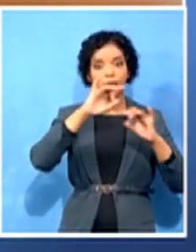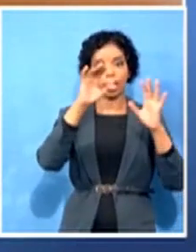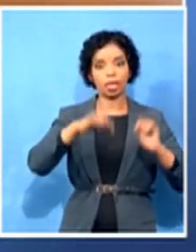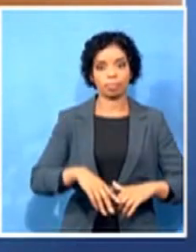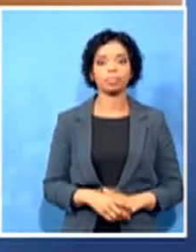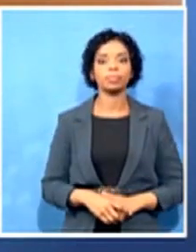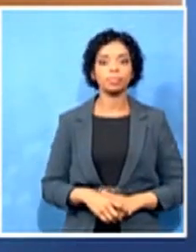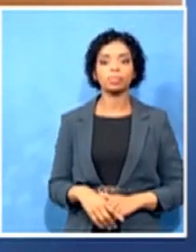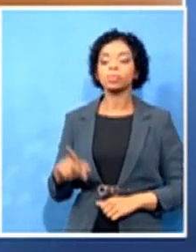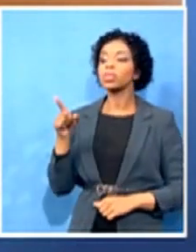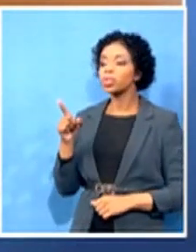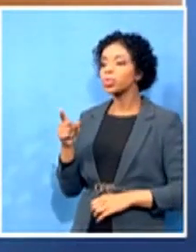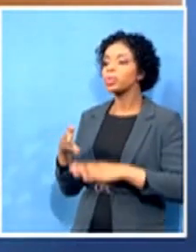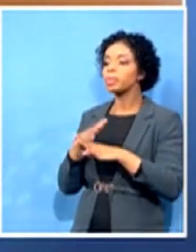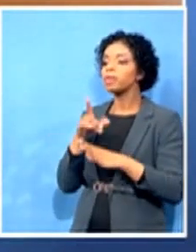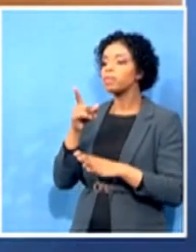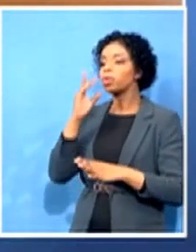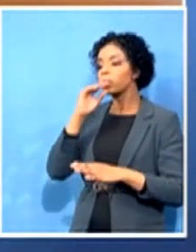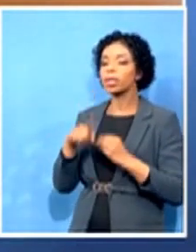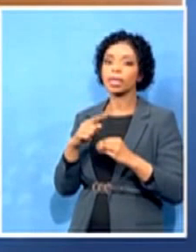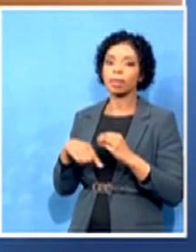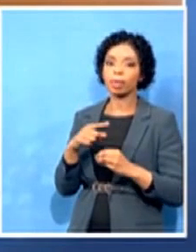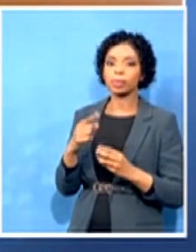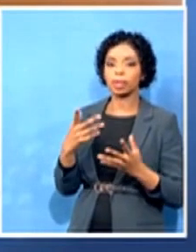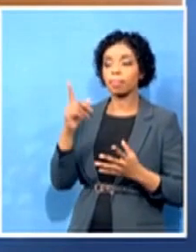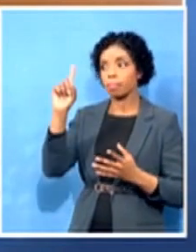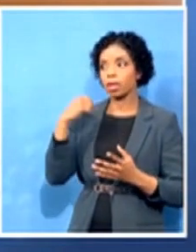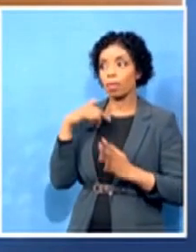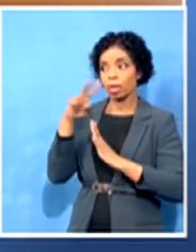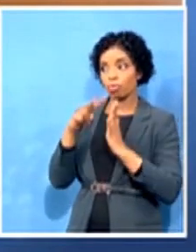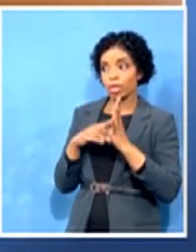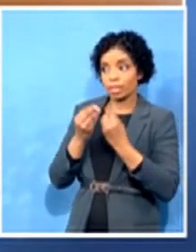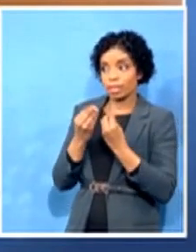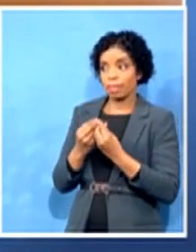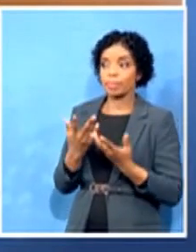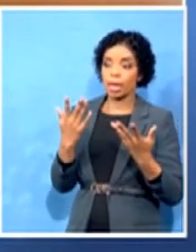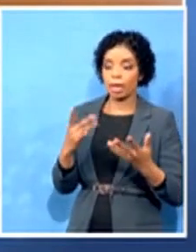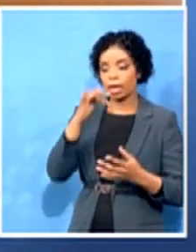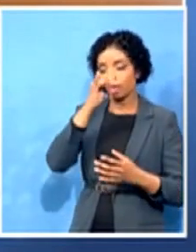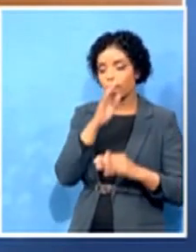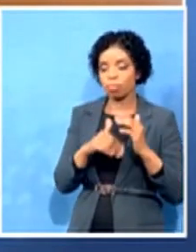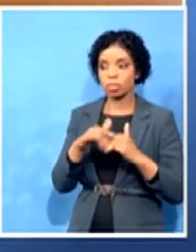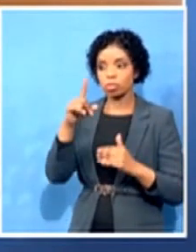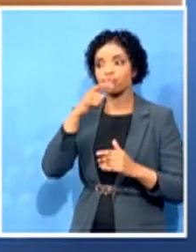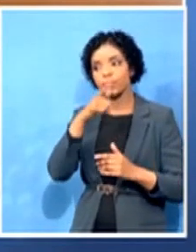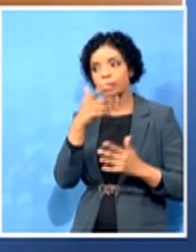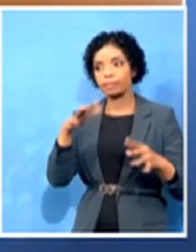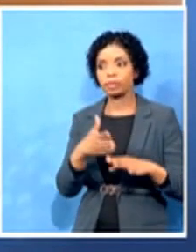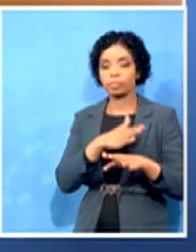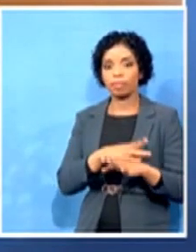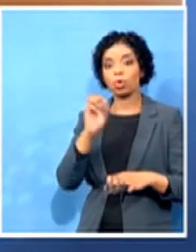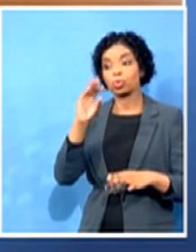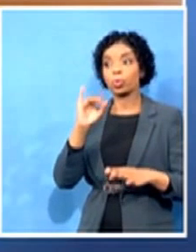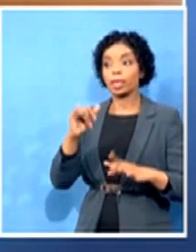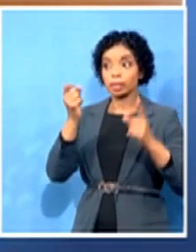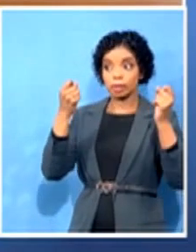right? I want to read something from the Criminal Procedure Act, which you've mentioned. So there's no misunderstanding. And forgive me, it's a bit small text here.